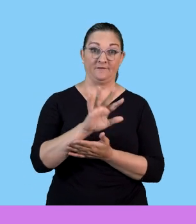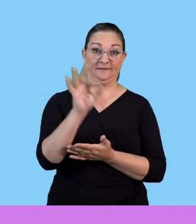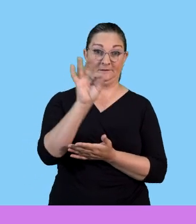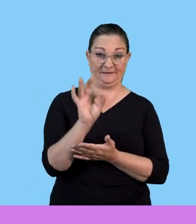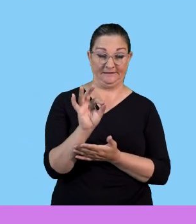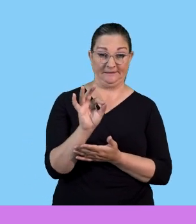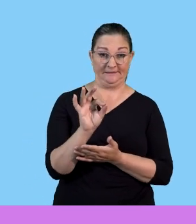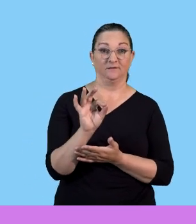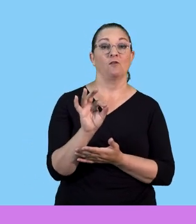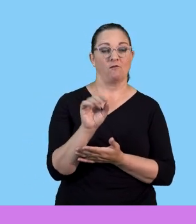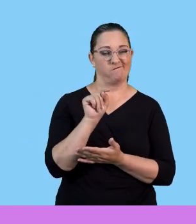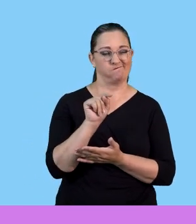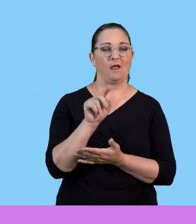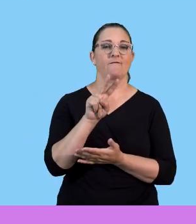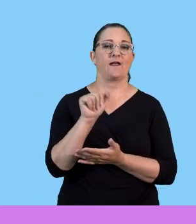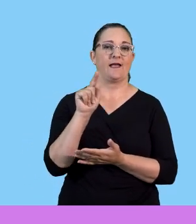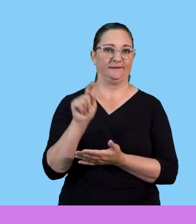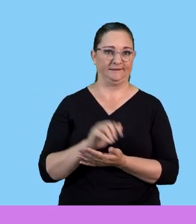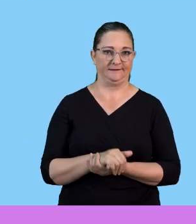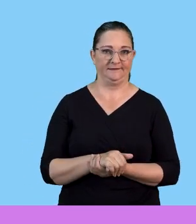is 15%.